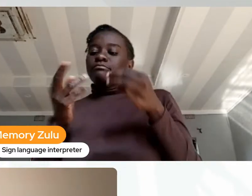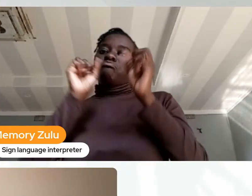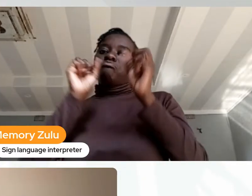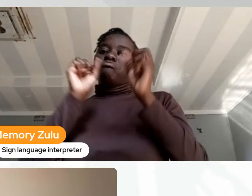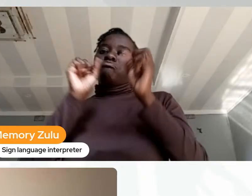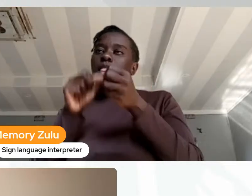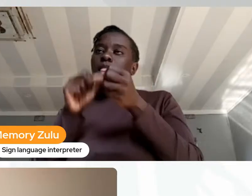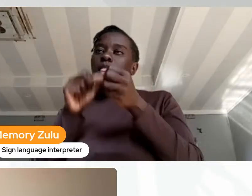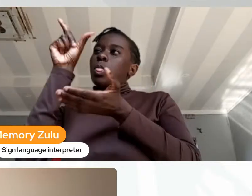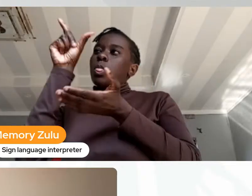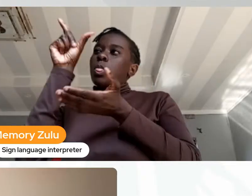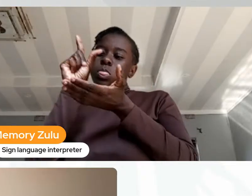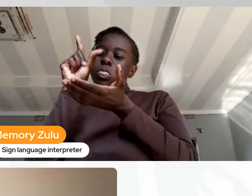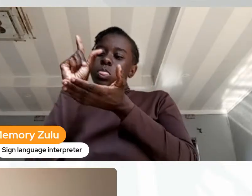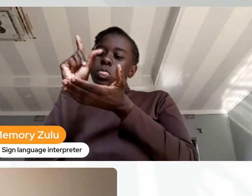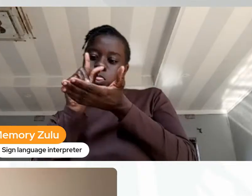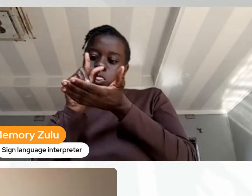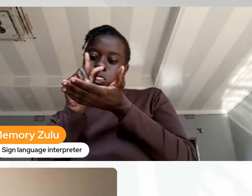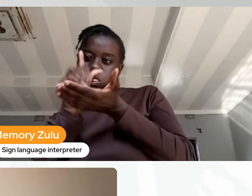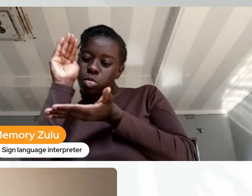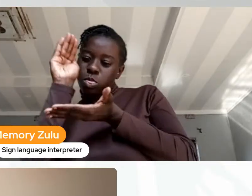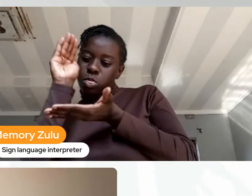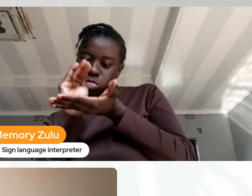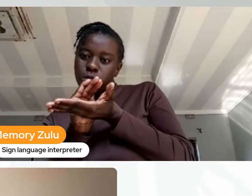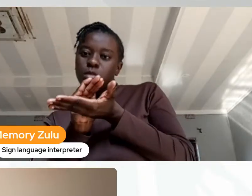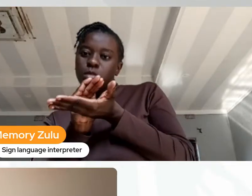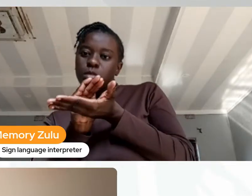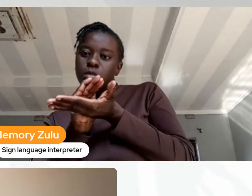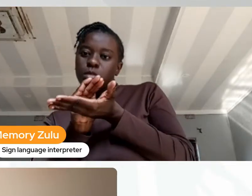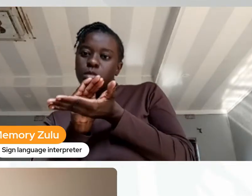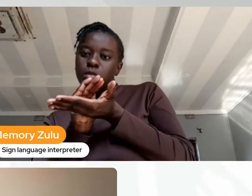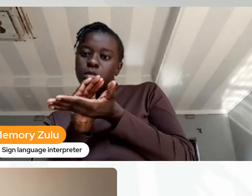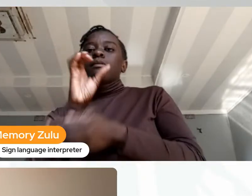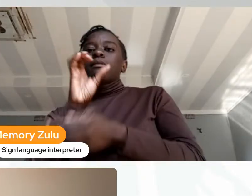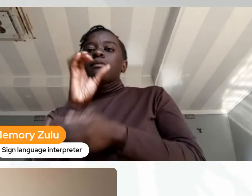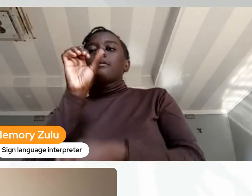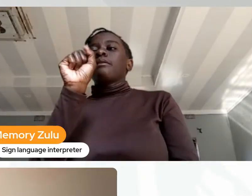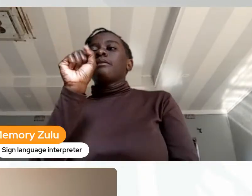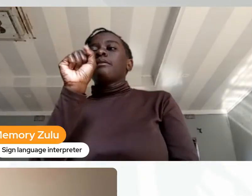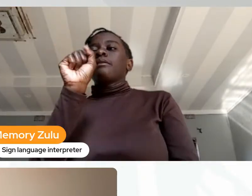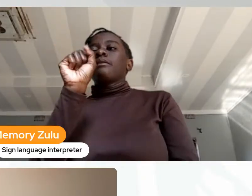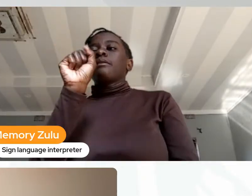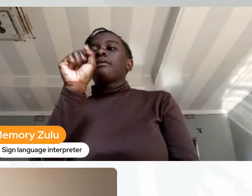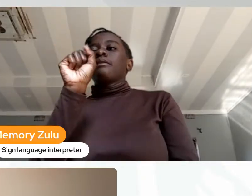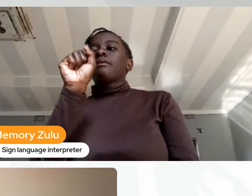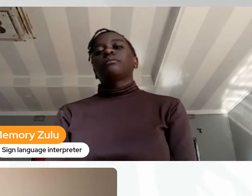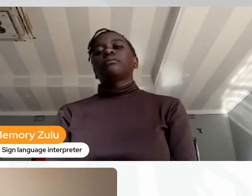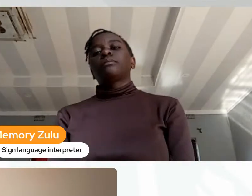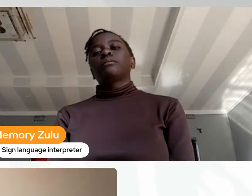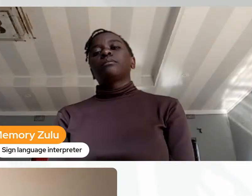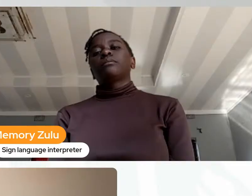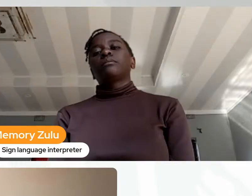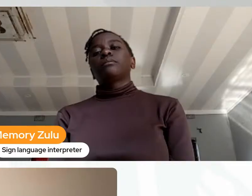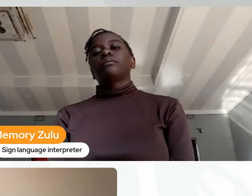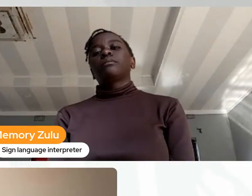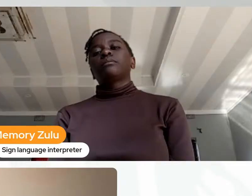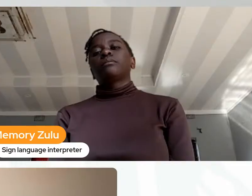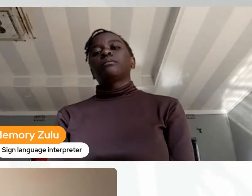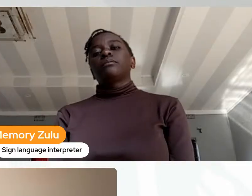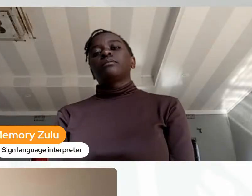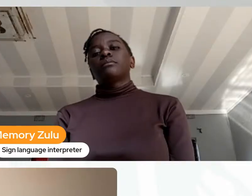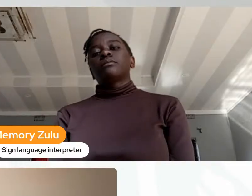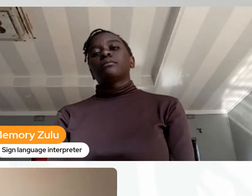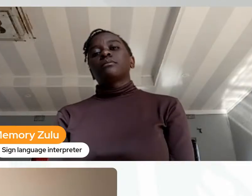STIs within the communities also. And of course, it's important to say communities are supposed